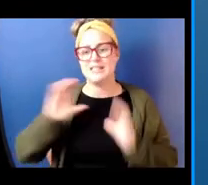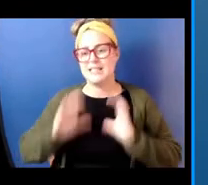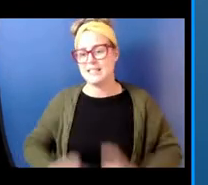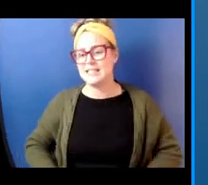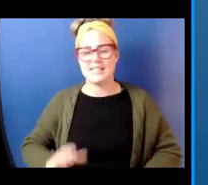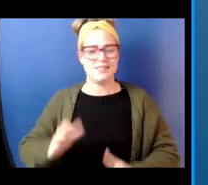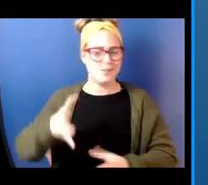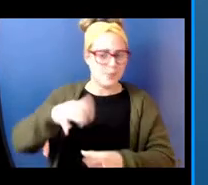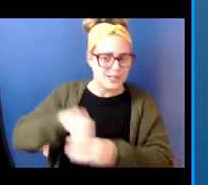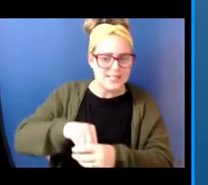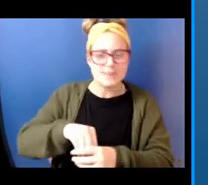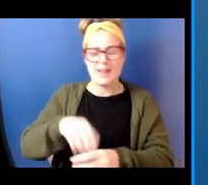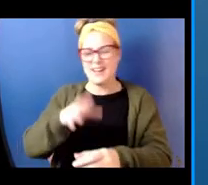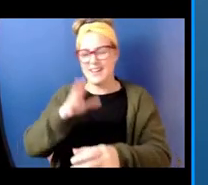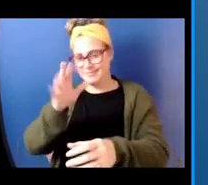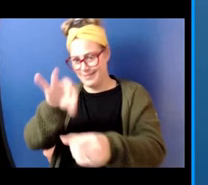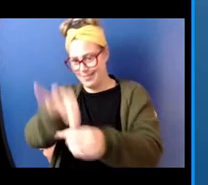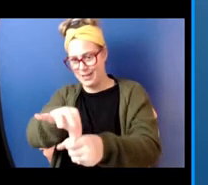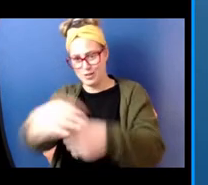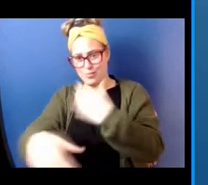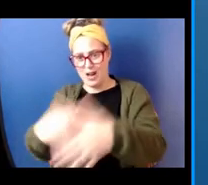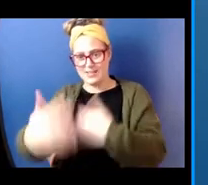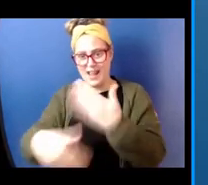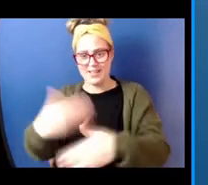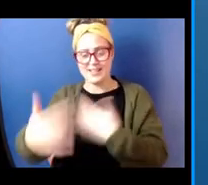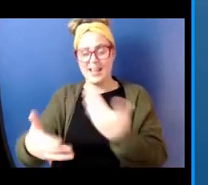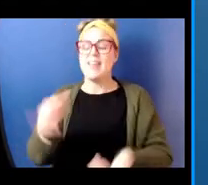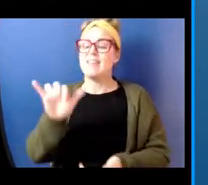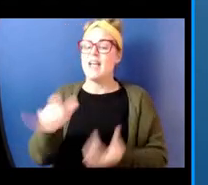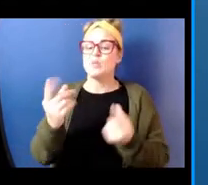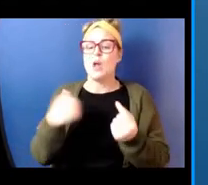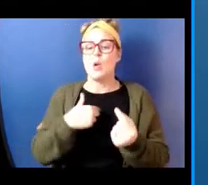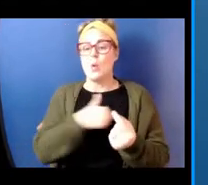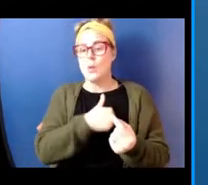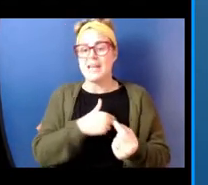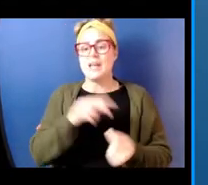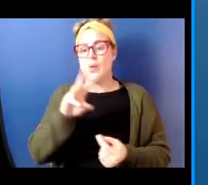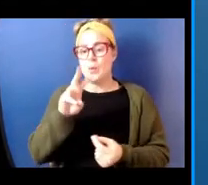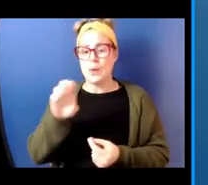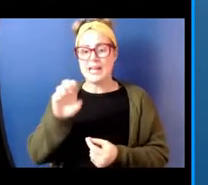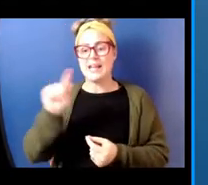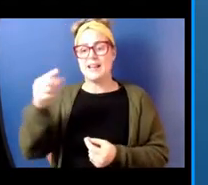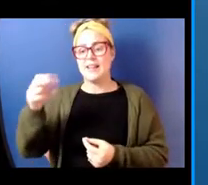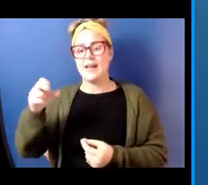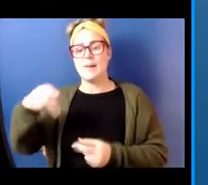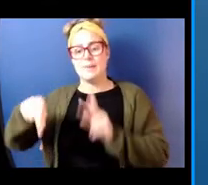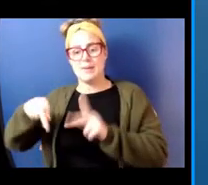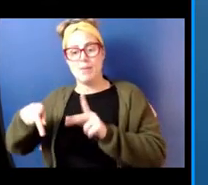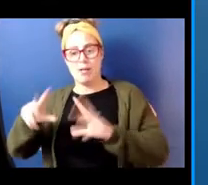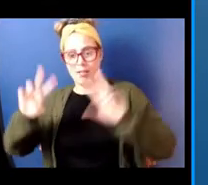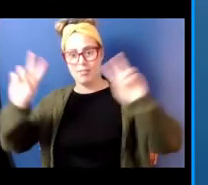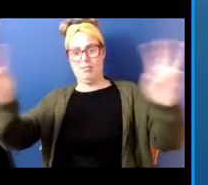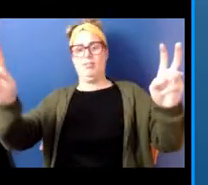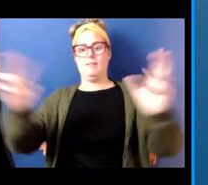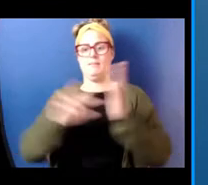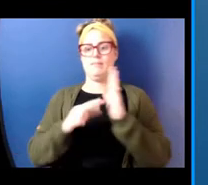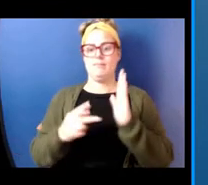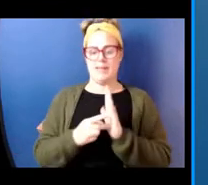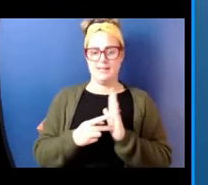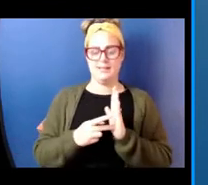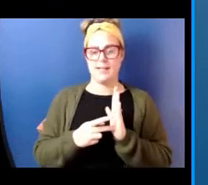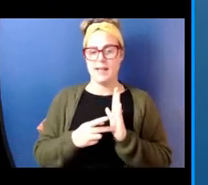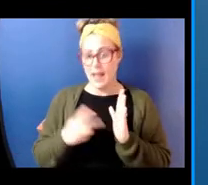election process is important that is what we the people is all about so I recognize the burden but I support the